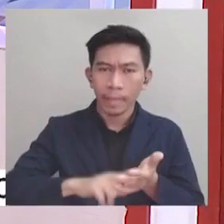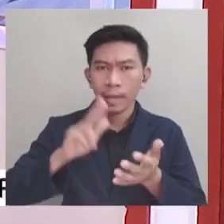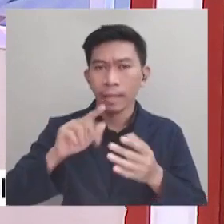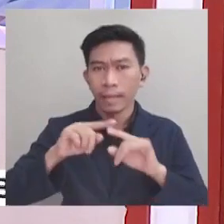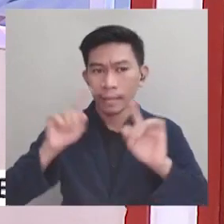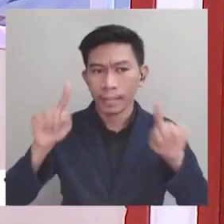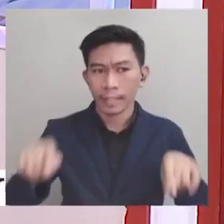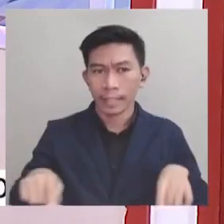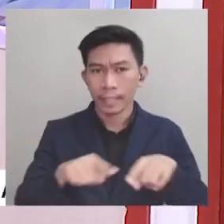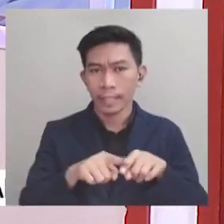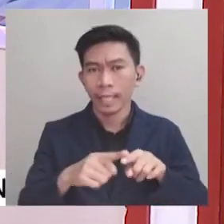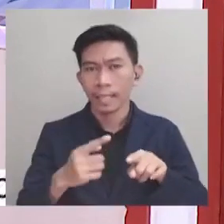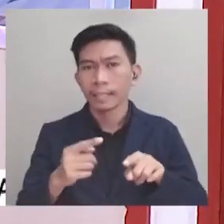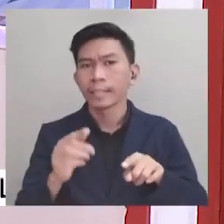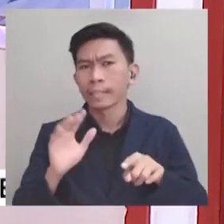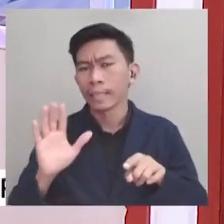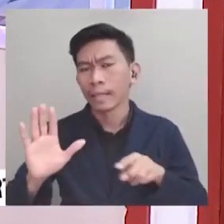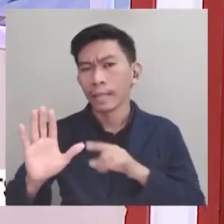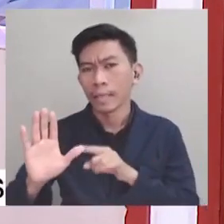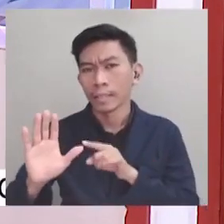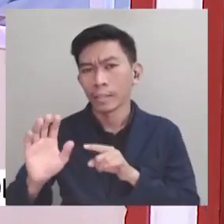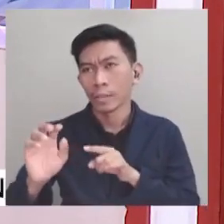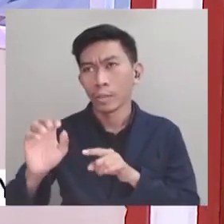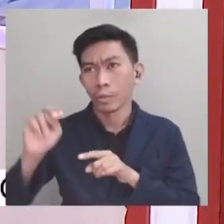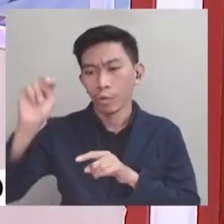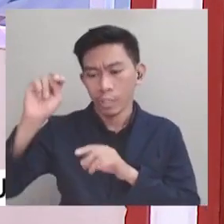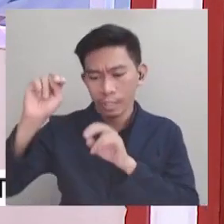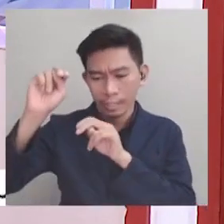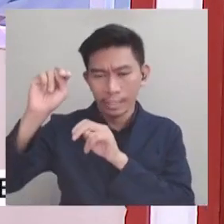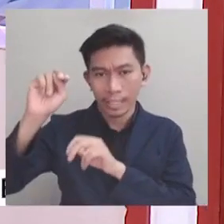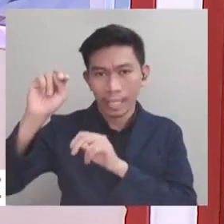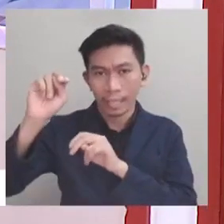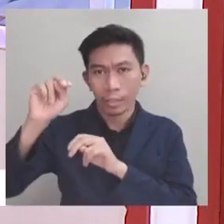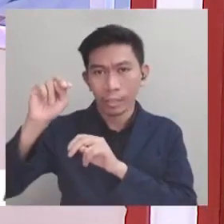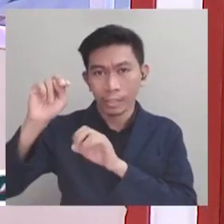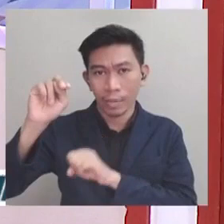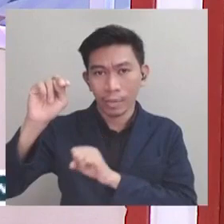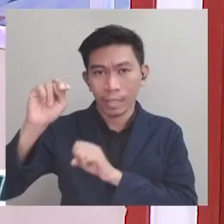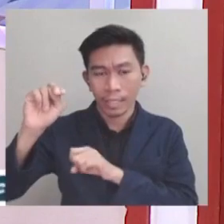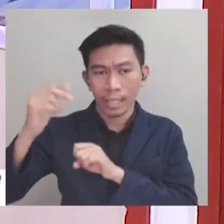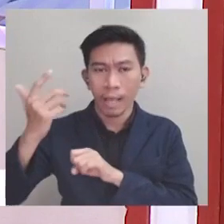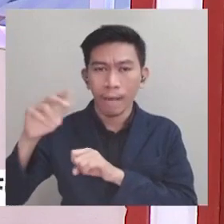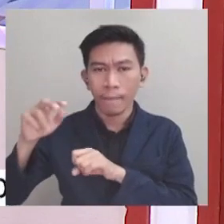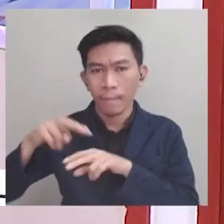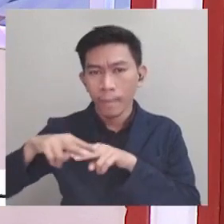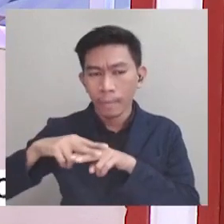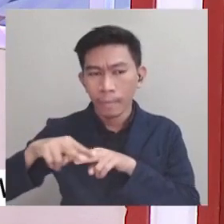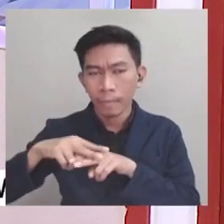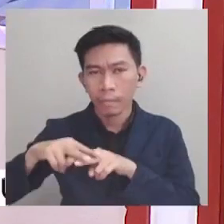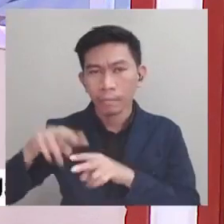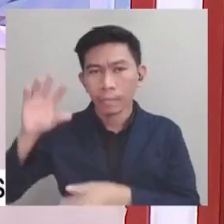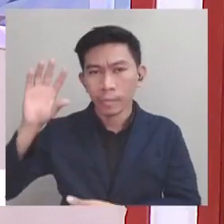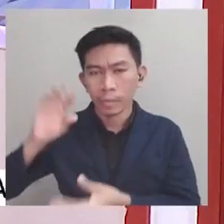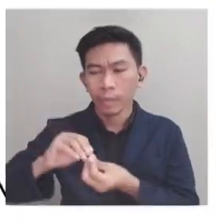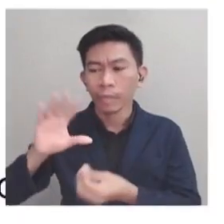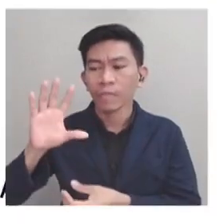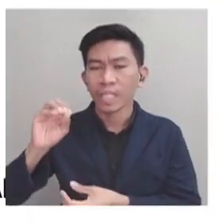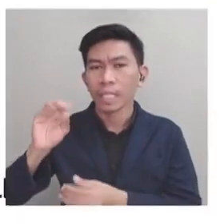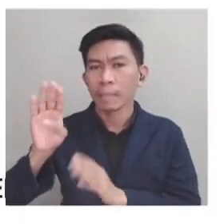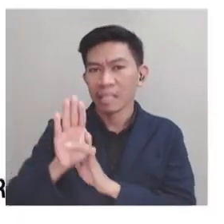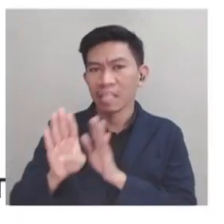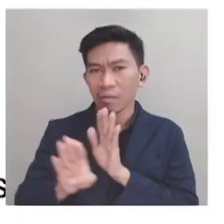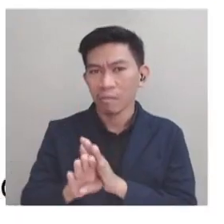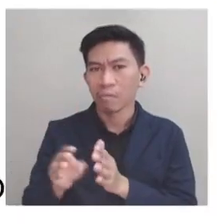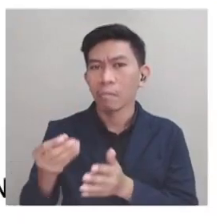Railway, which is estimated to be worth more than 50 billion pesos in total. Our correspondent John Manaha now joins us with details.